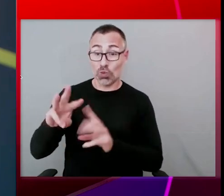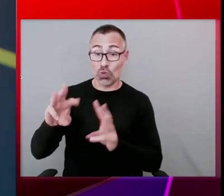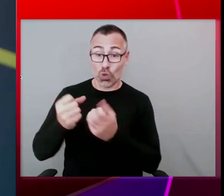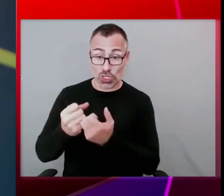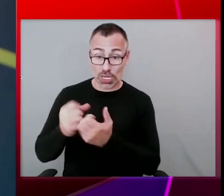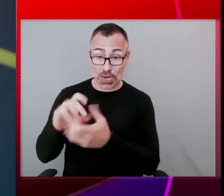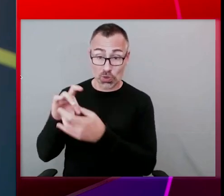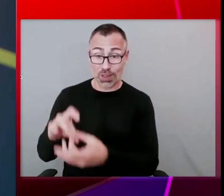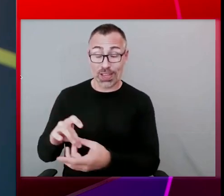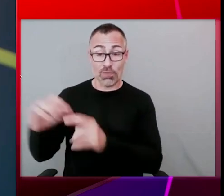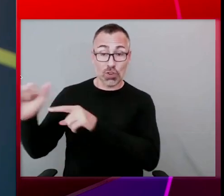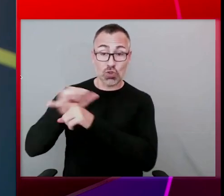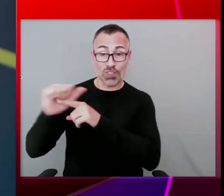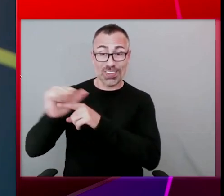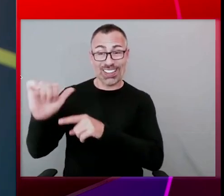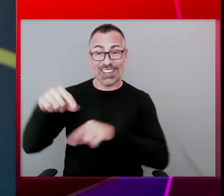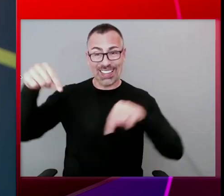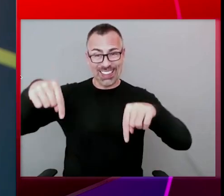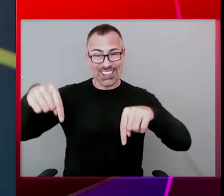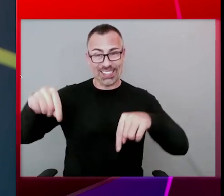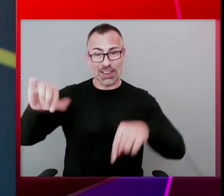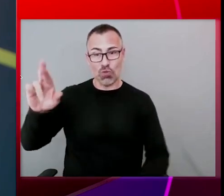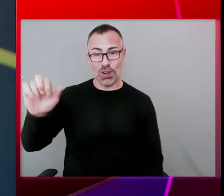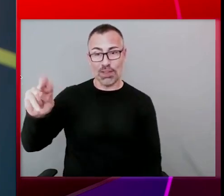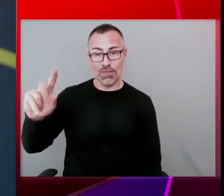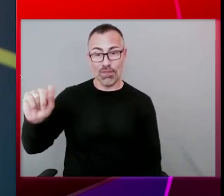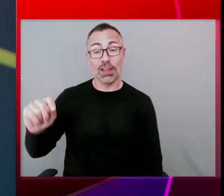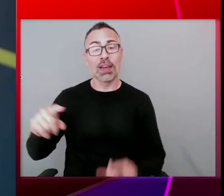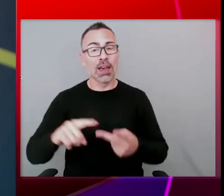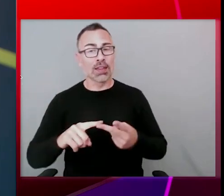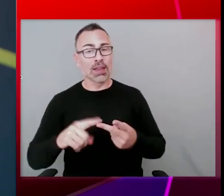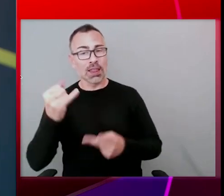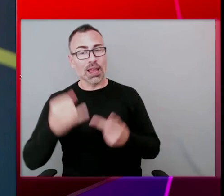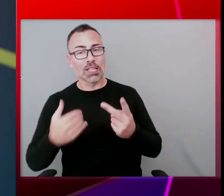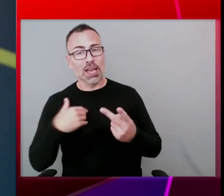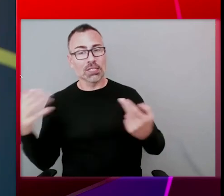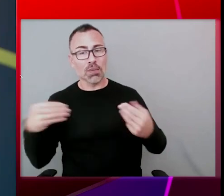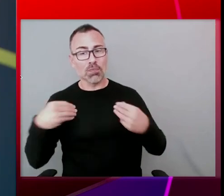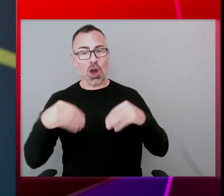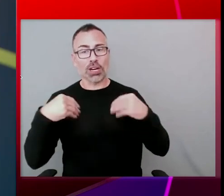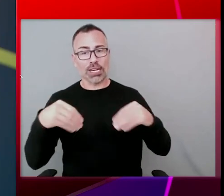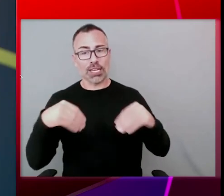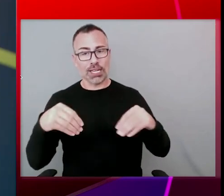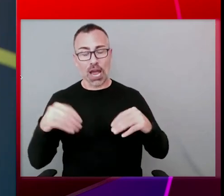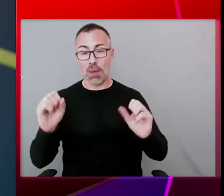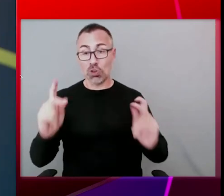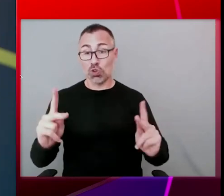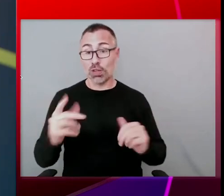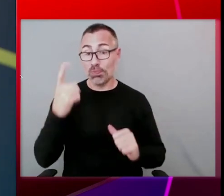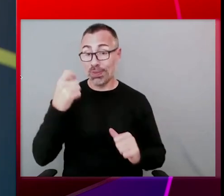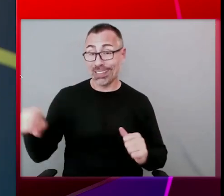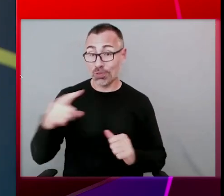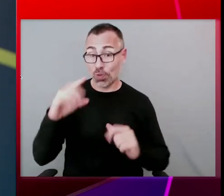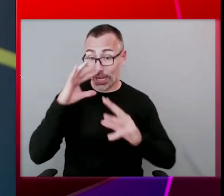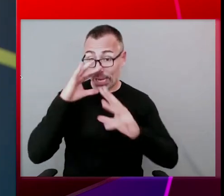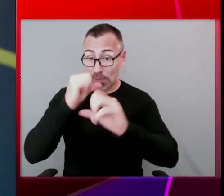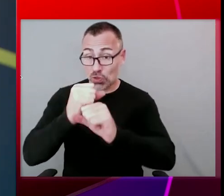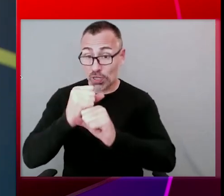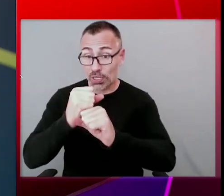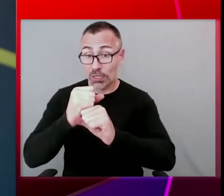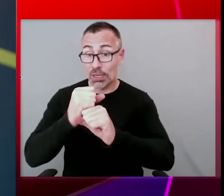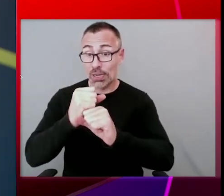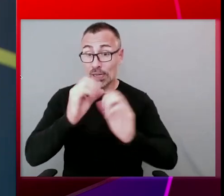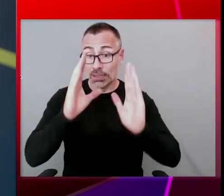events like reInvent. And then there's also a marketing opportunity. So because we're capturing attention from